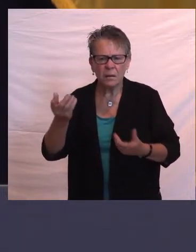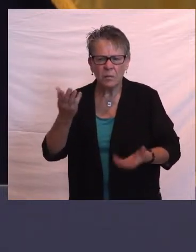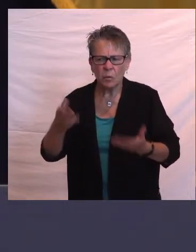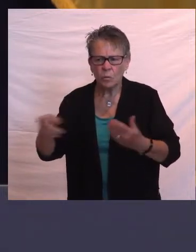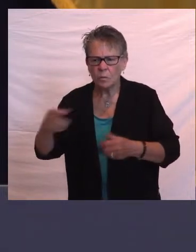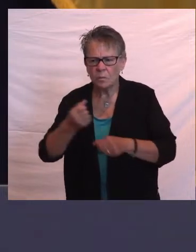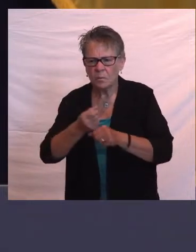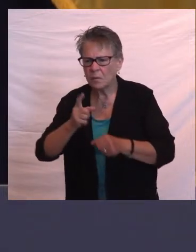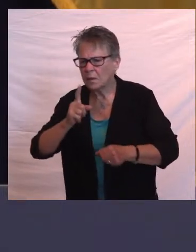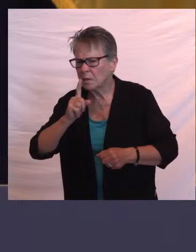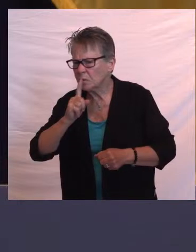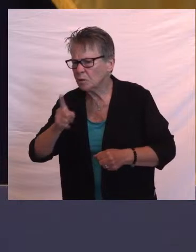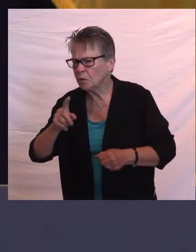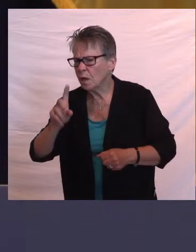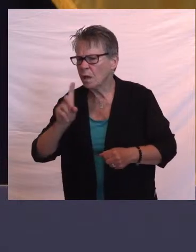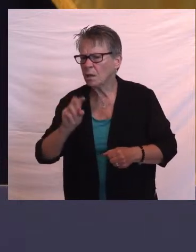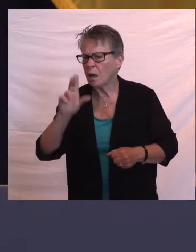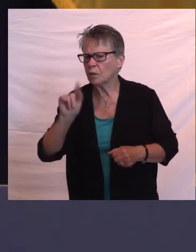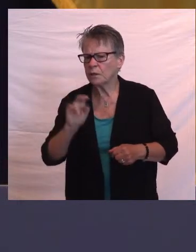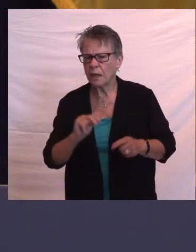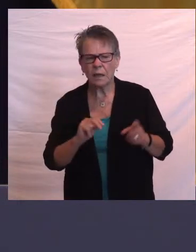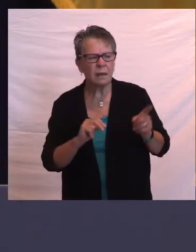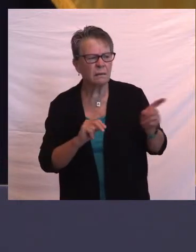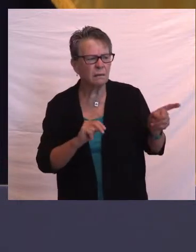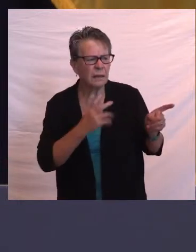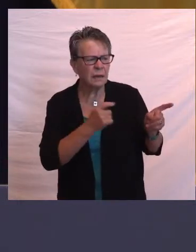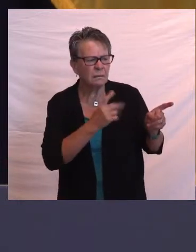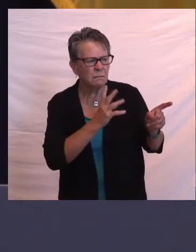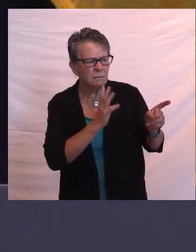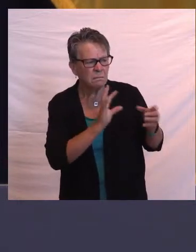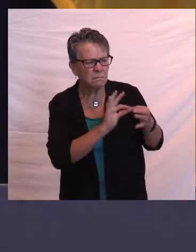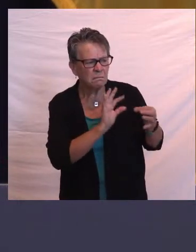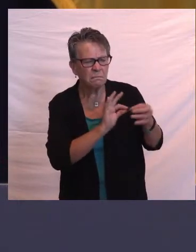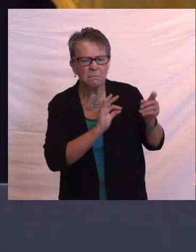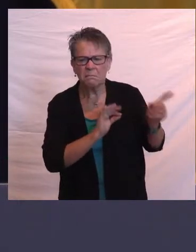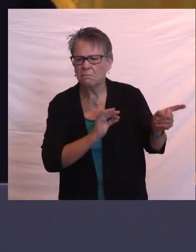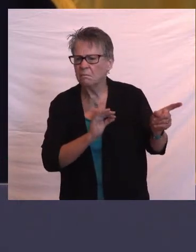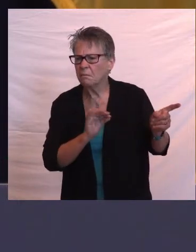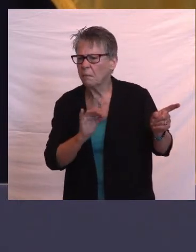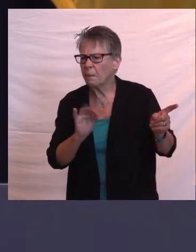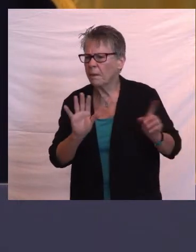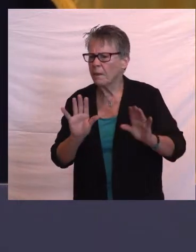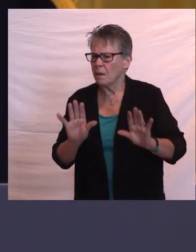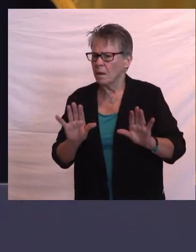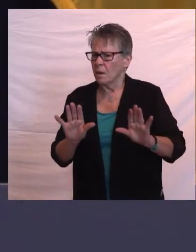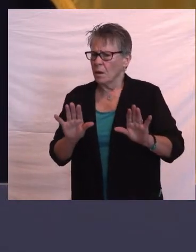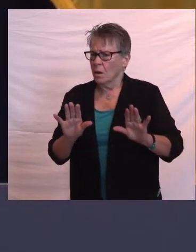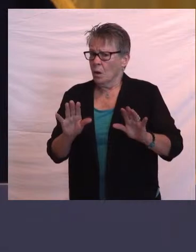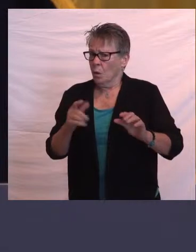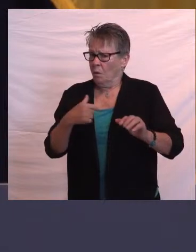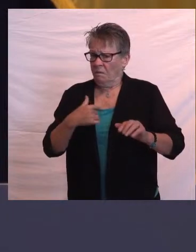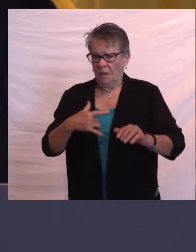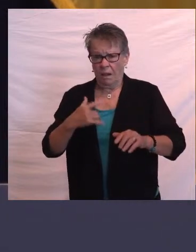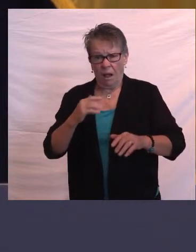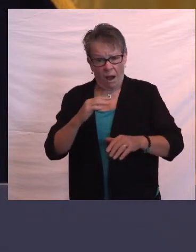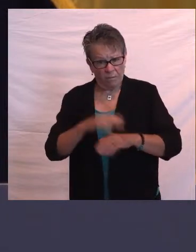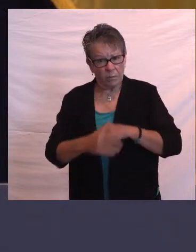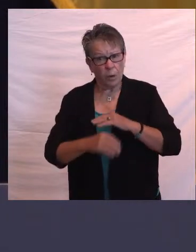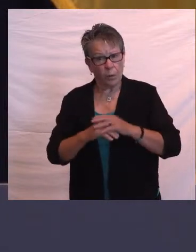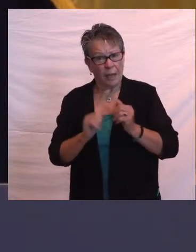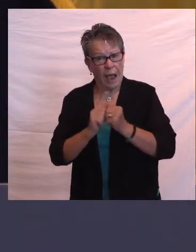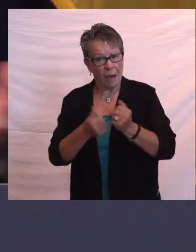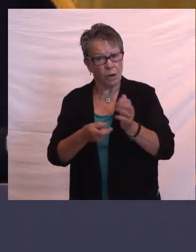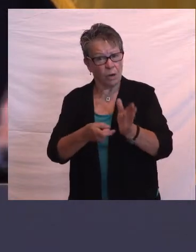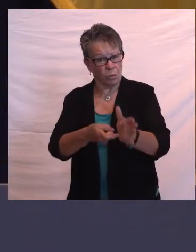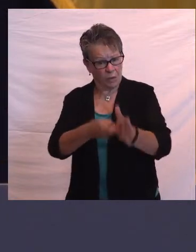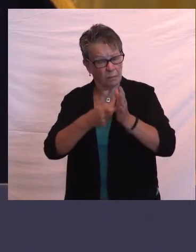money's worth here. We're comfortable with the current protocols we have in school, period. We're going to go with that. And if we always